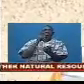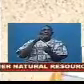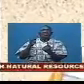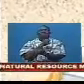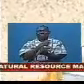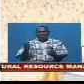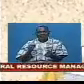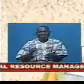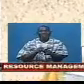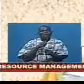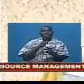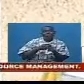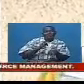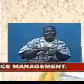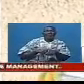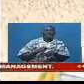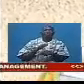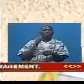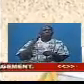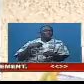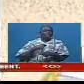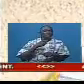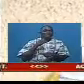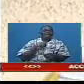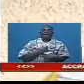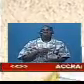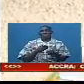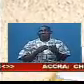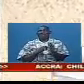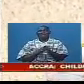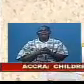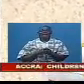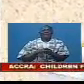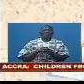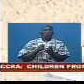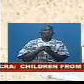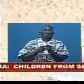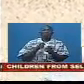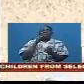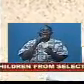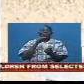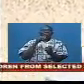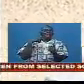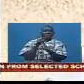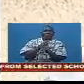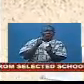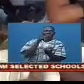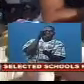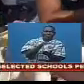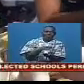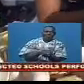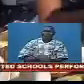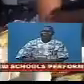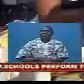women in this country. And very soon, we're going to have, let's say, minimal abuse of women in this